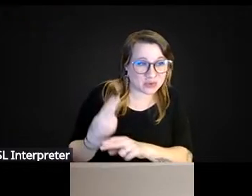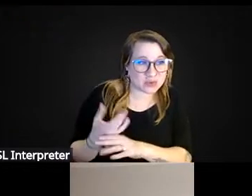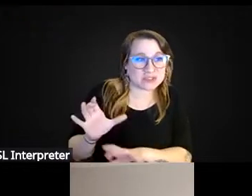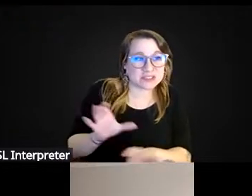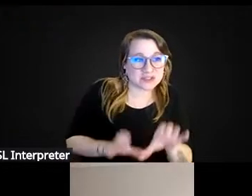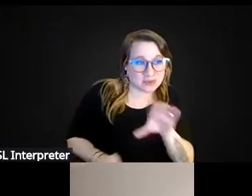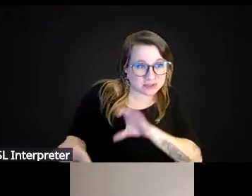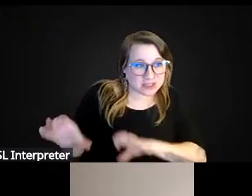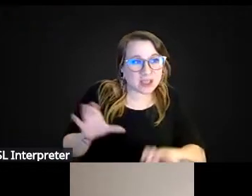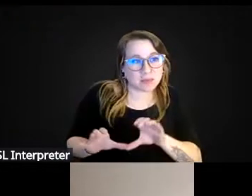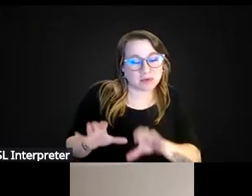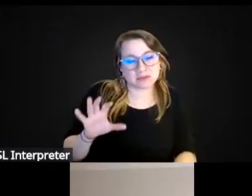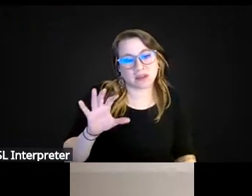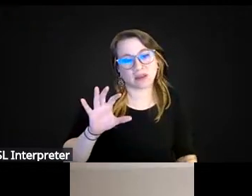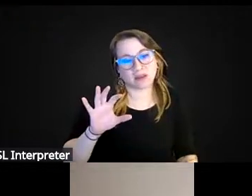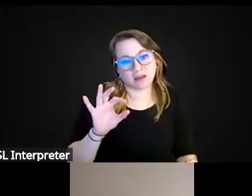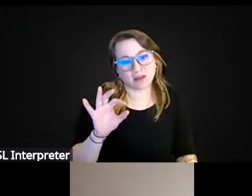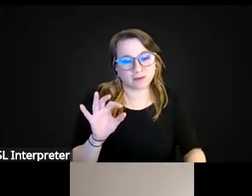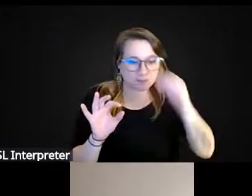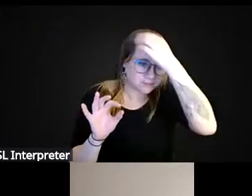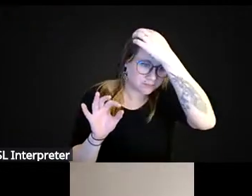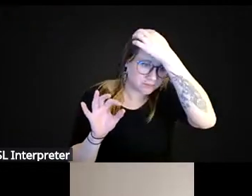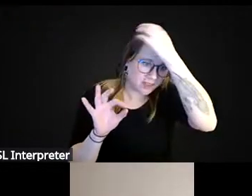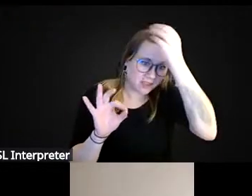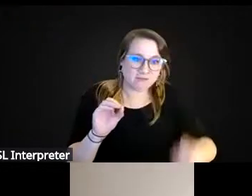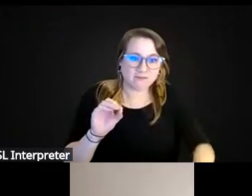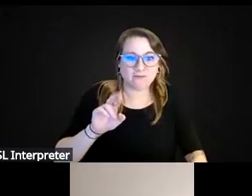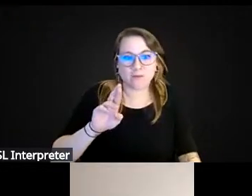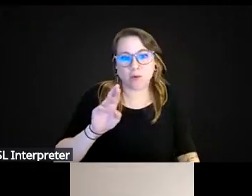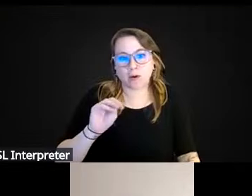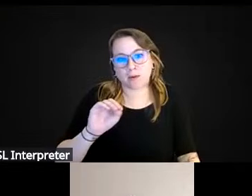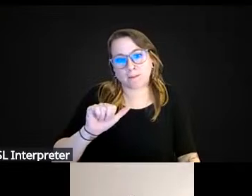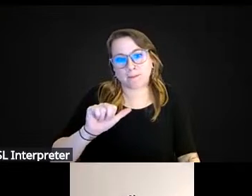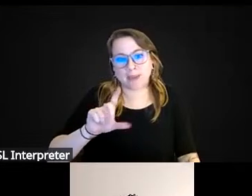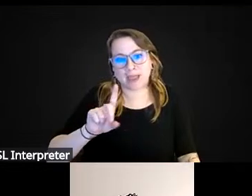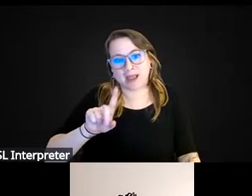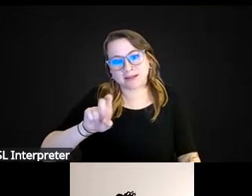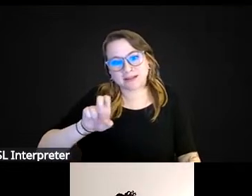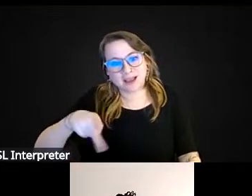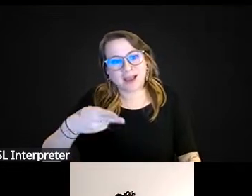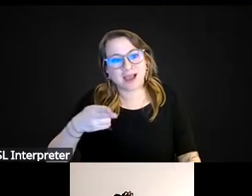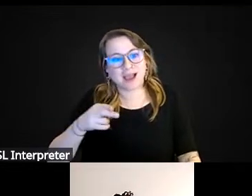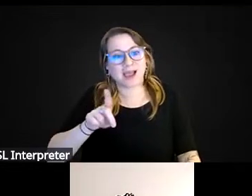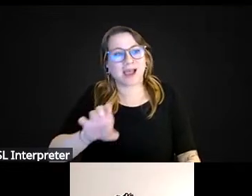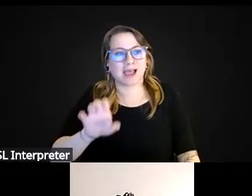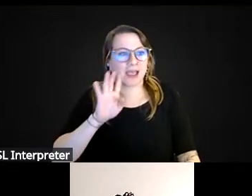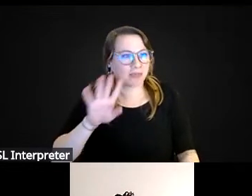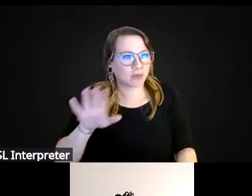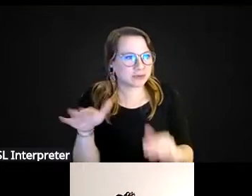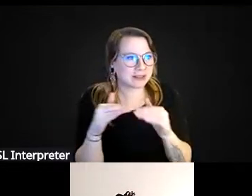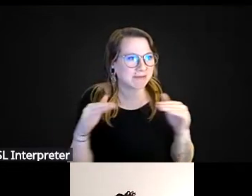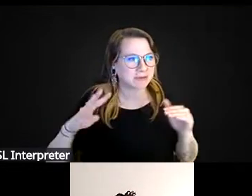The formaldehyde in our community is the levels are 4 times